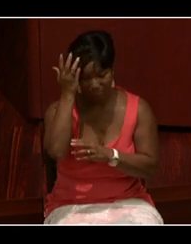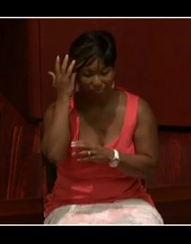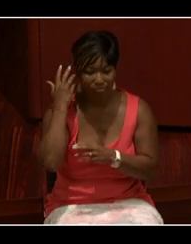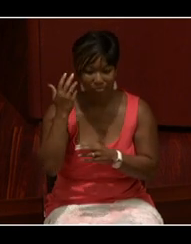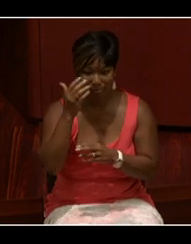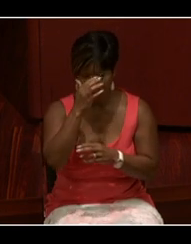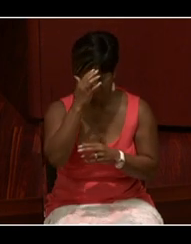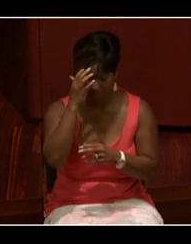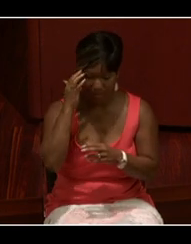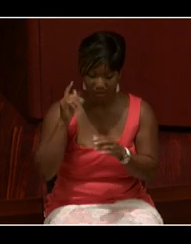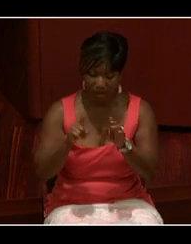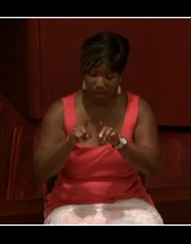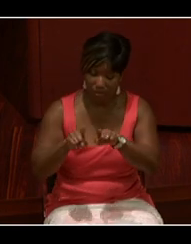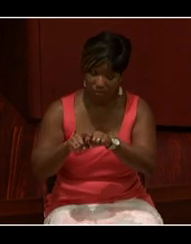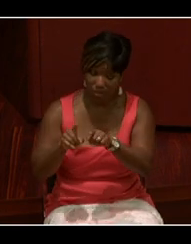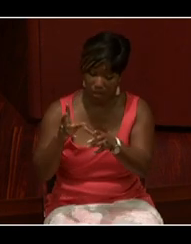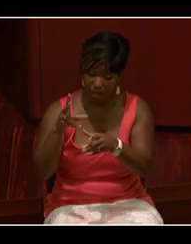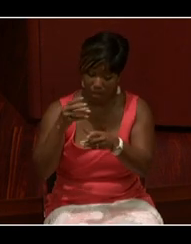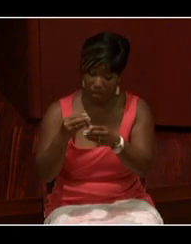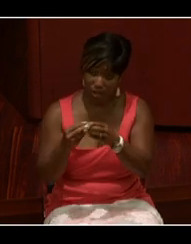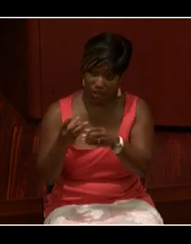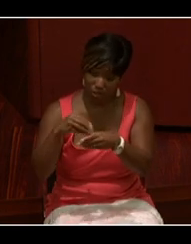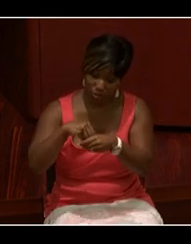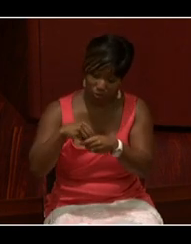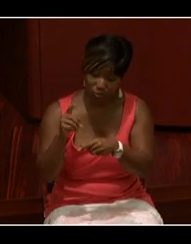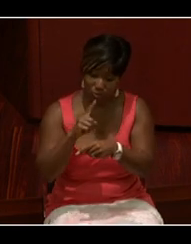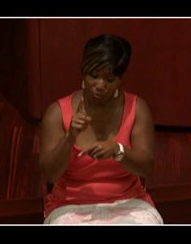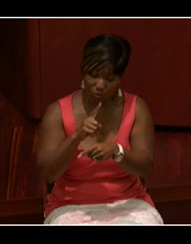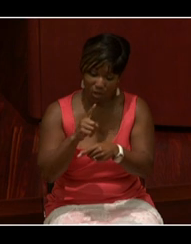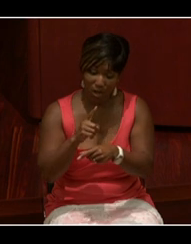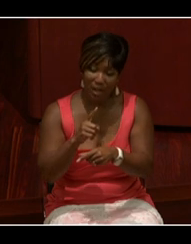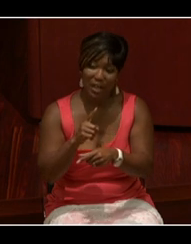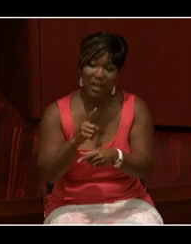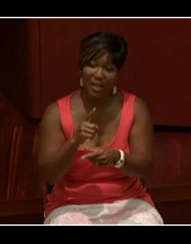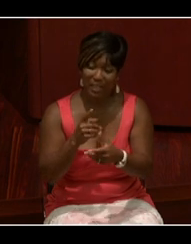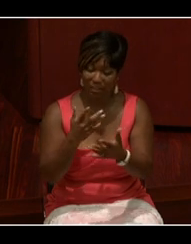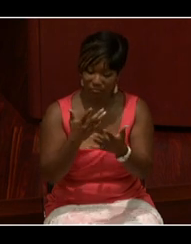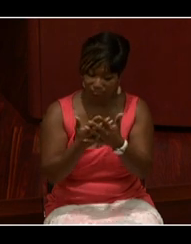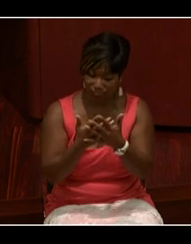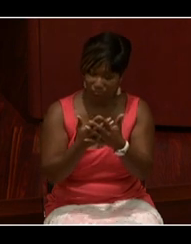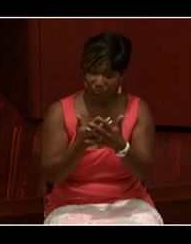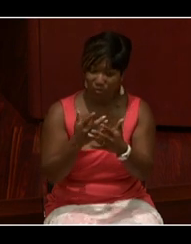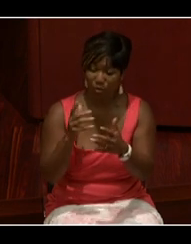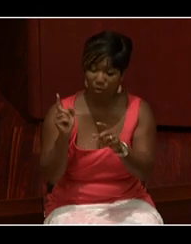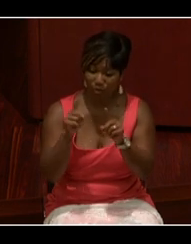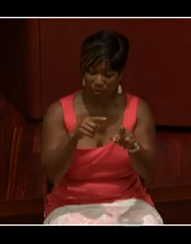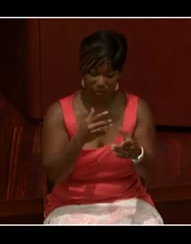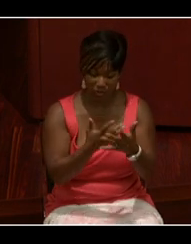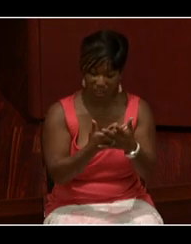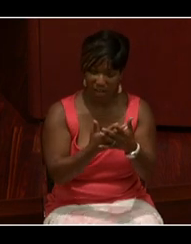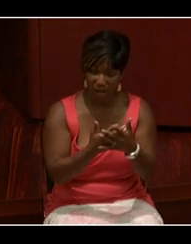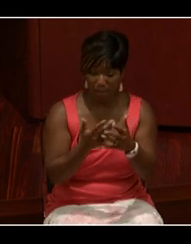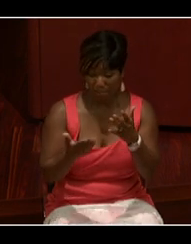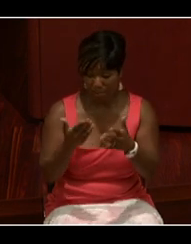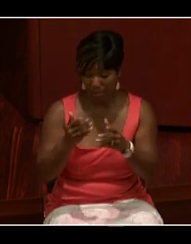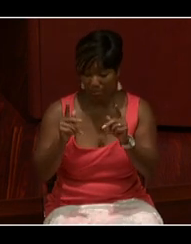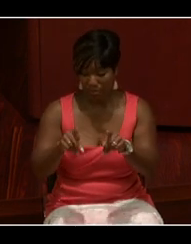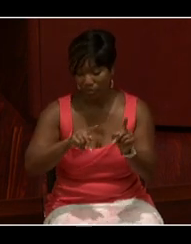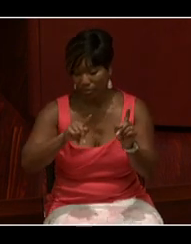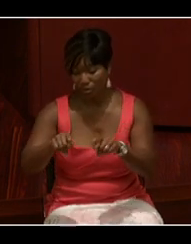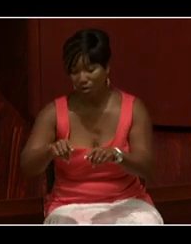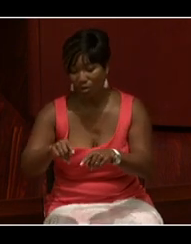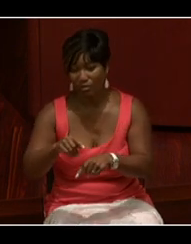Also included is where convicted from and the crime convicted of. Here you have an example of an individual that was sent to McNeil Island